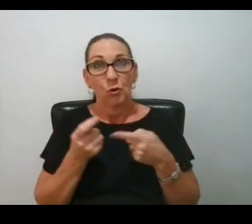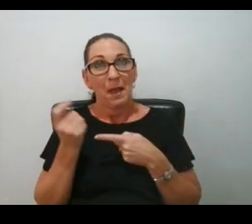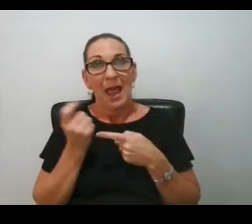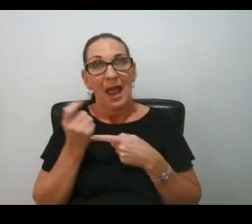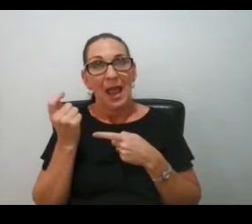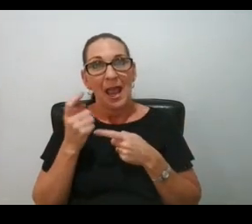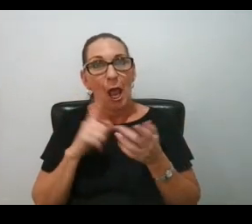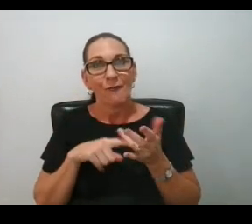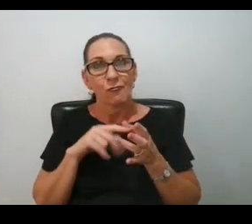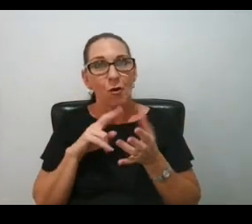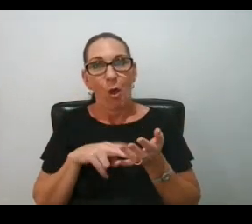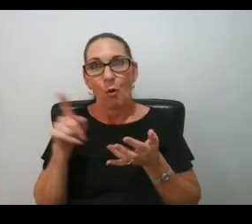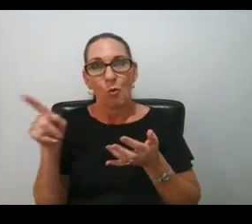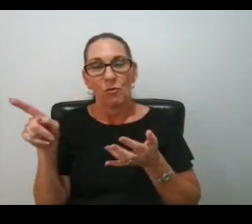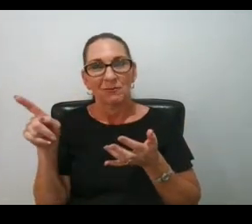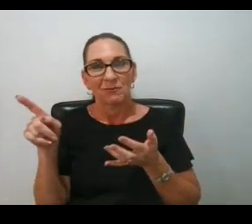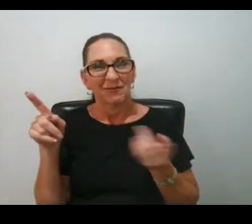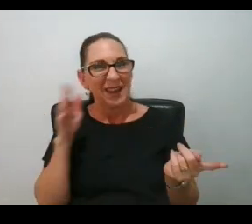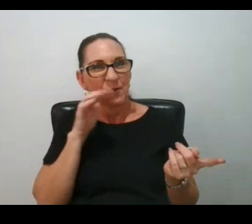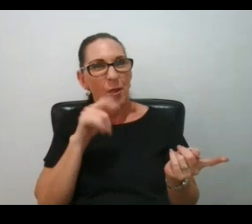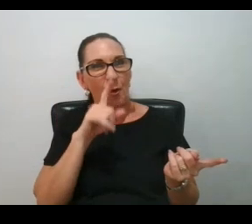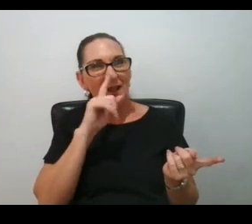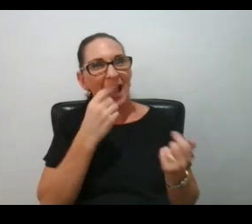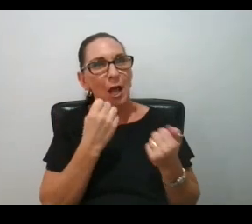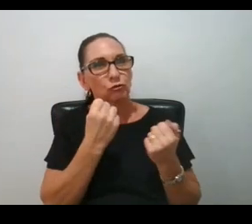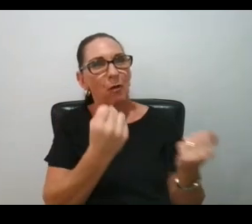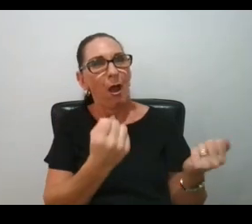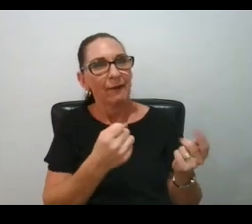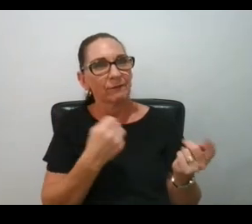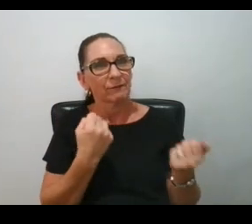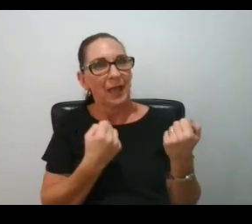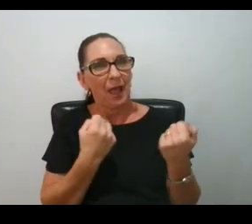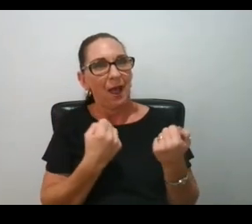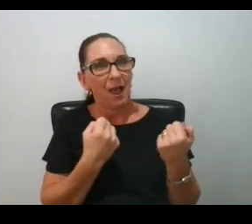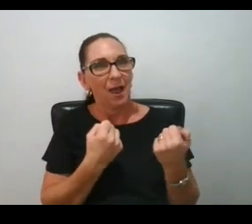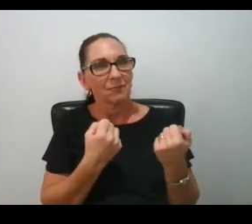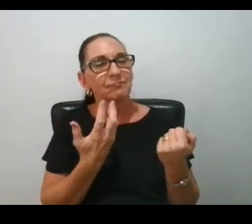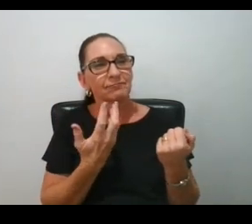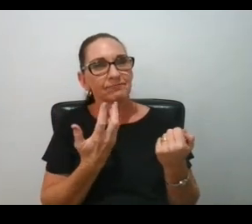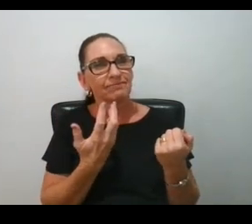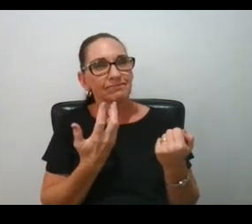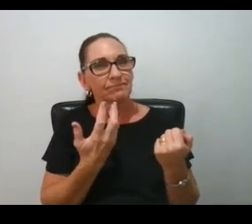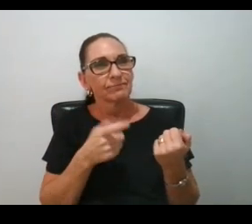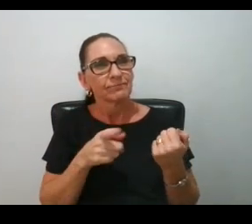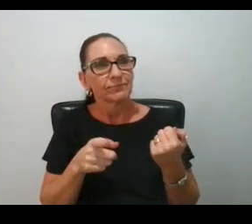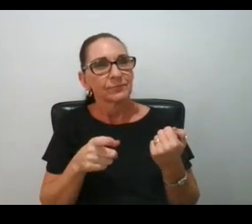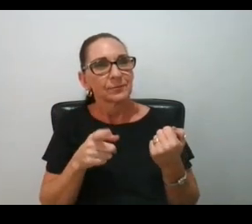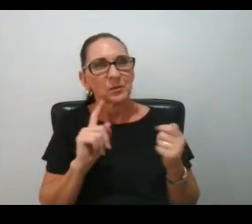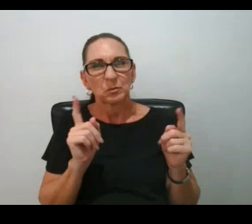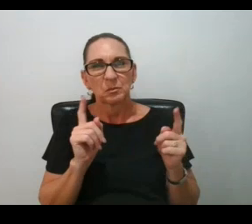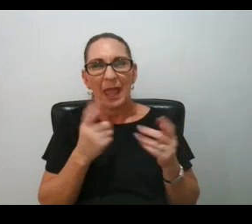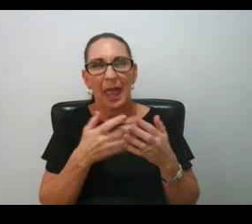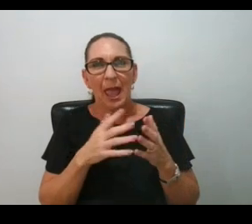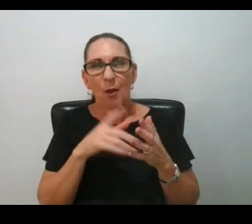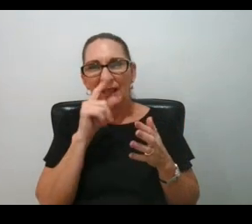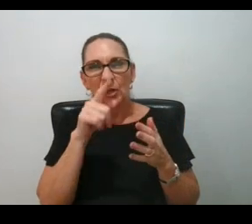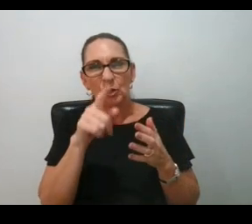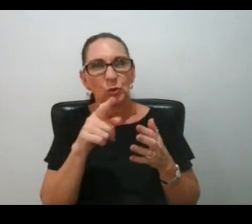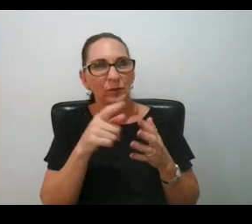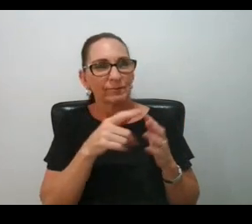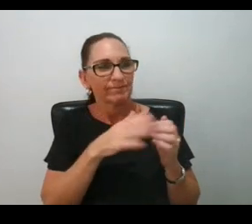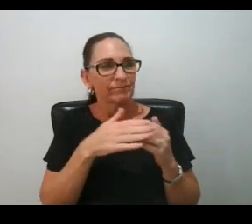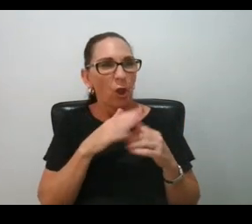drive. And that's a problem for a lot of people. What can you do about the dodgy used car?